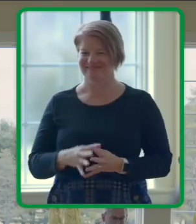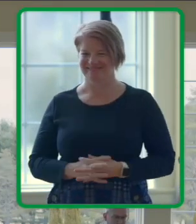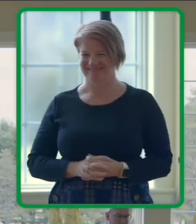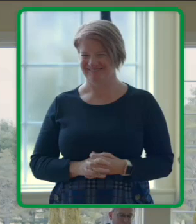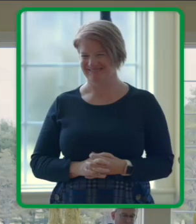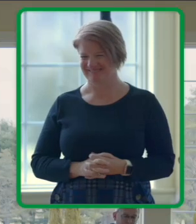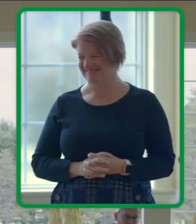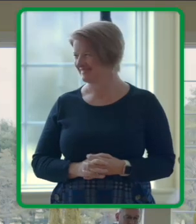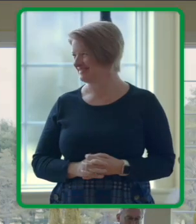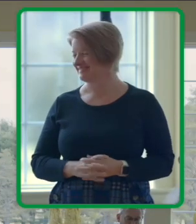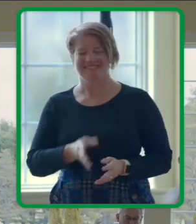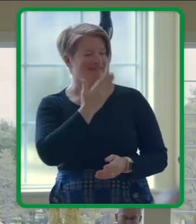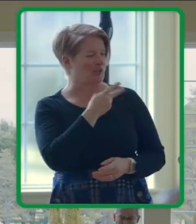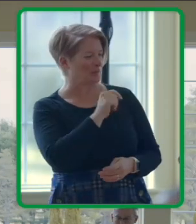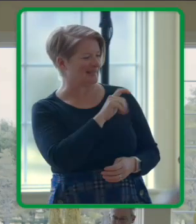Pete,